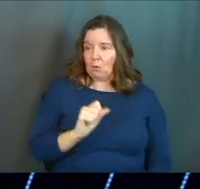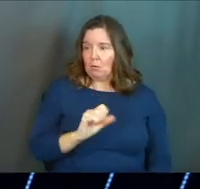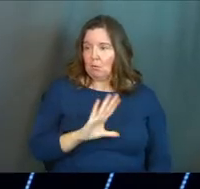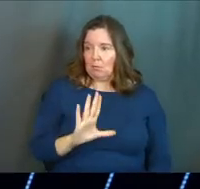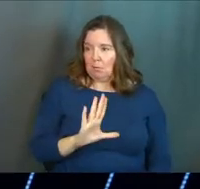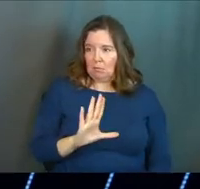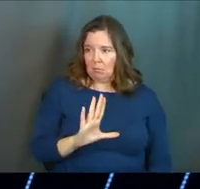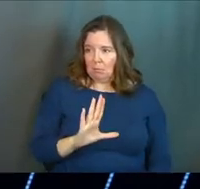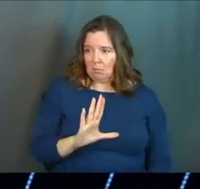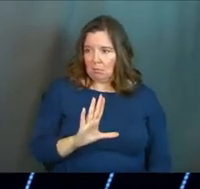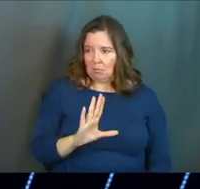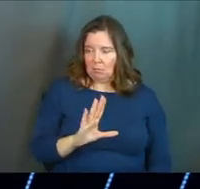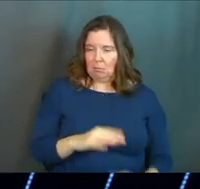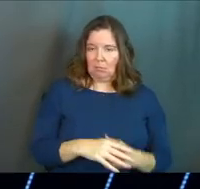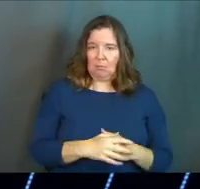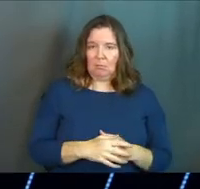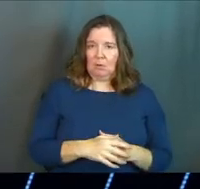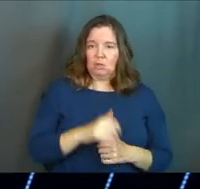dare.